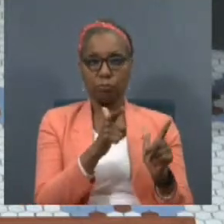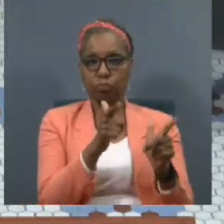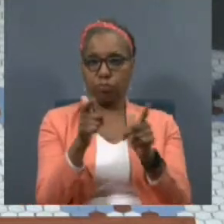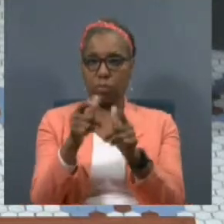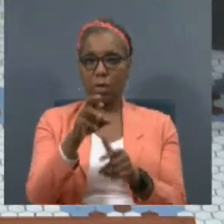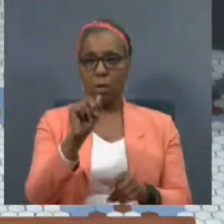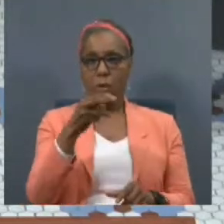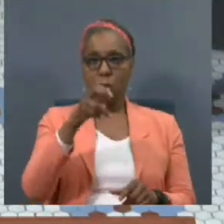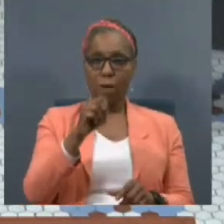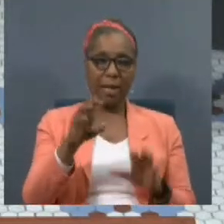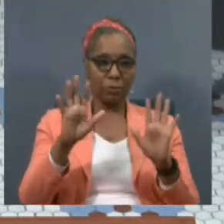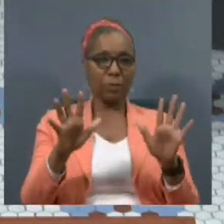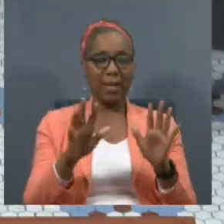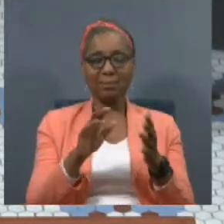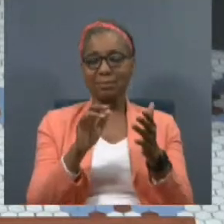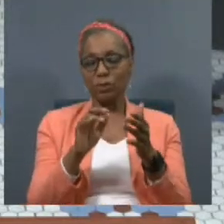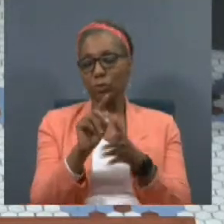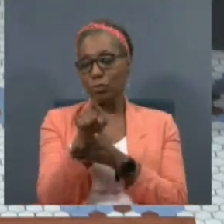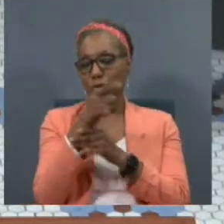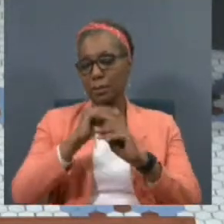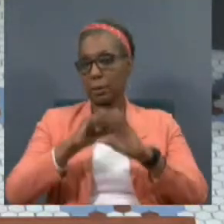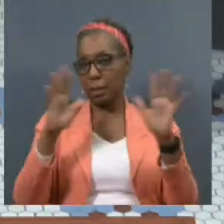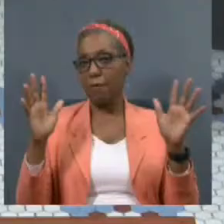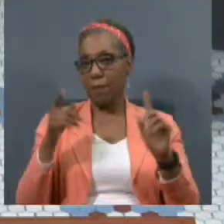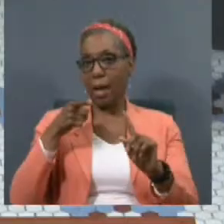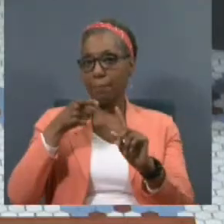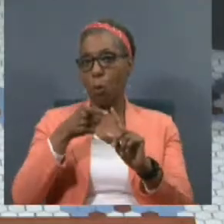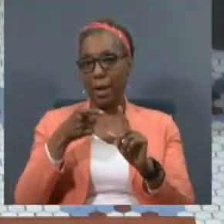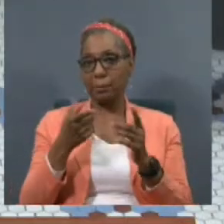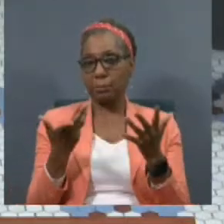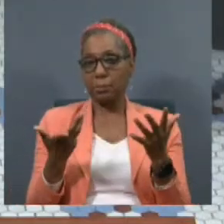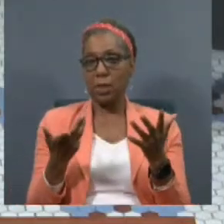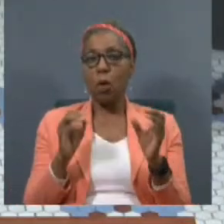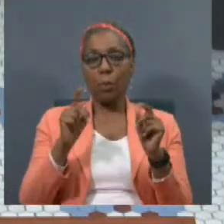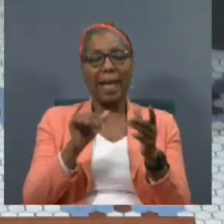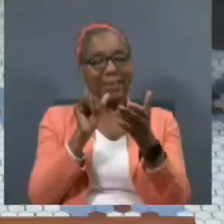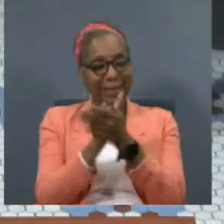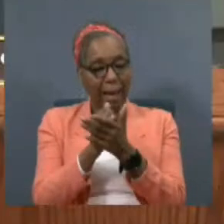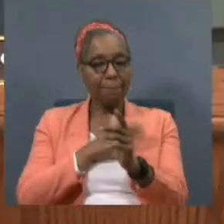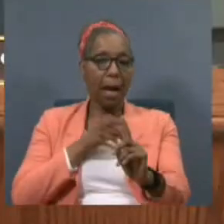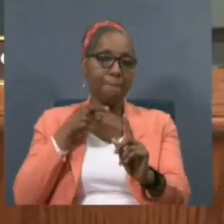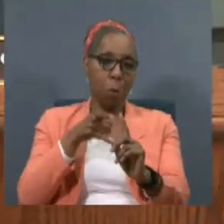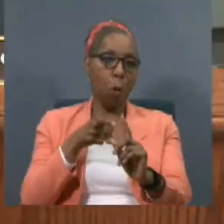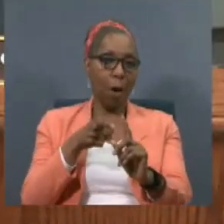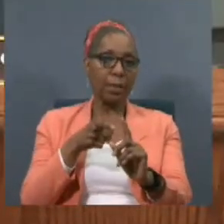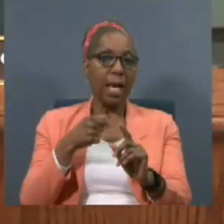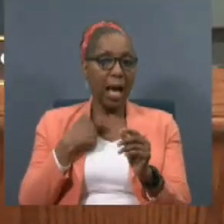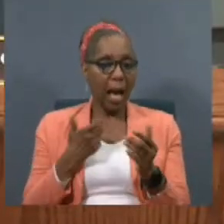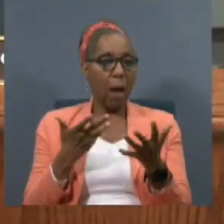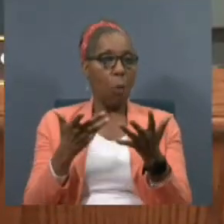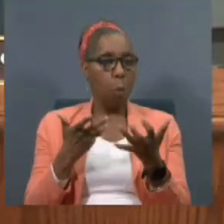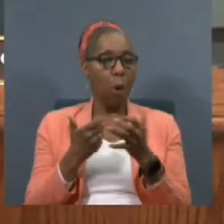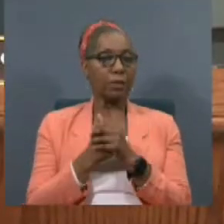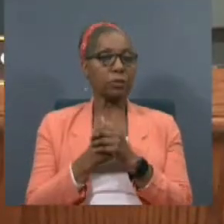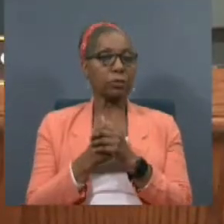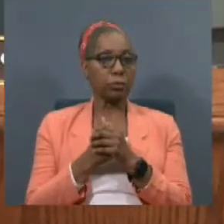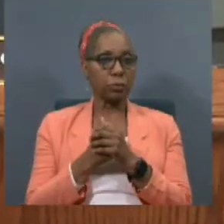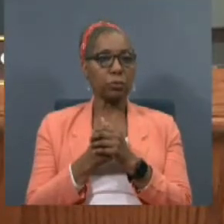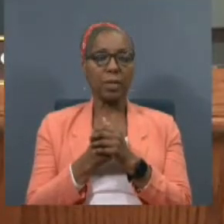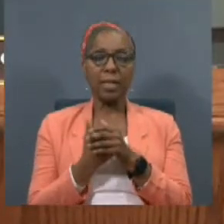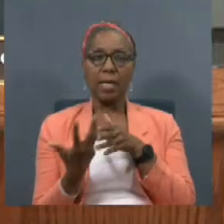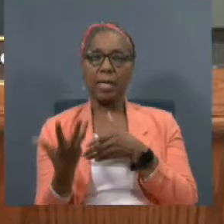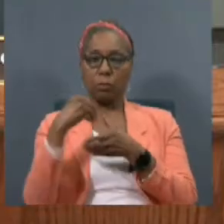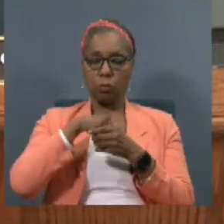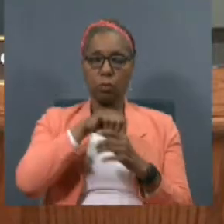range. Yeah. So this is just a clarifying point. Yeah, and thank you that's my whole point, and that's why I want to, bring staff into